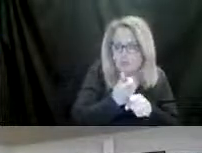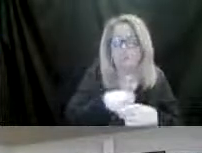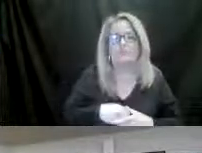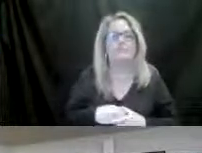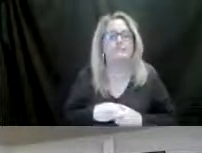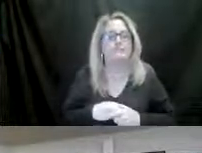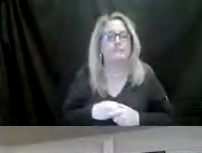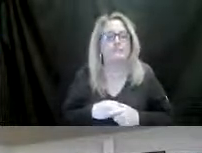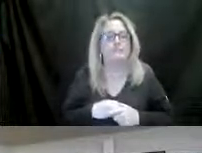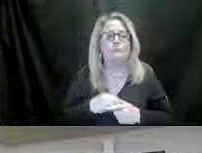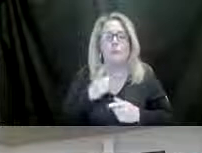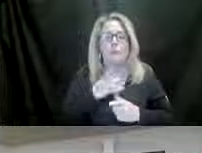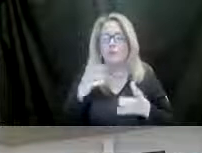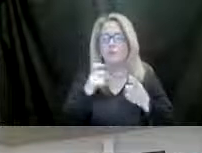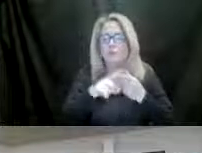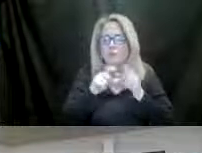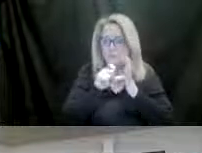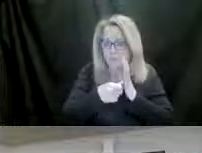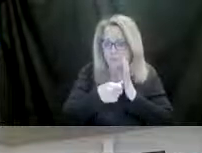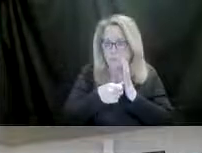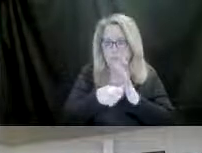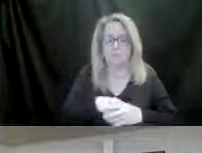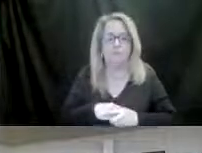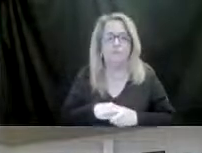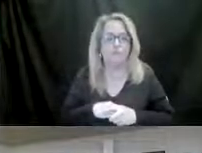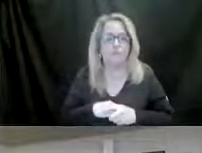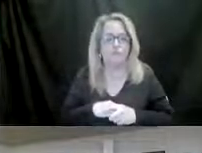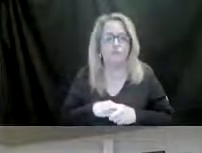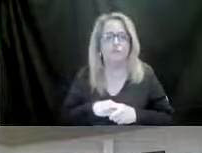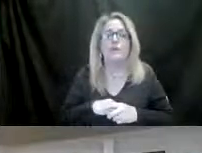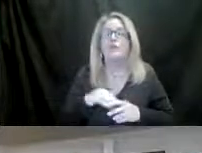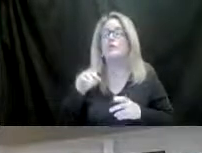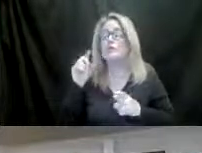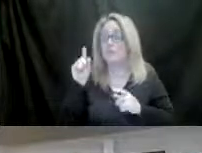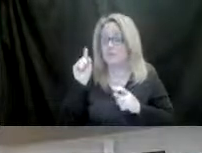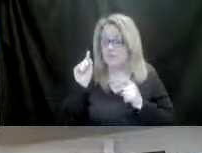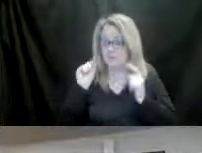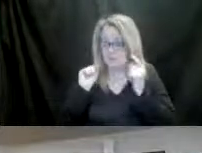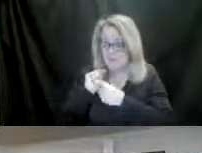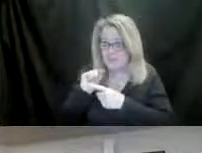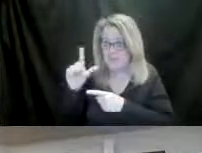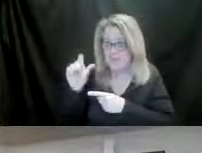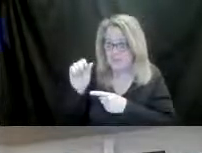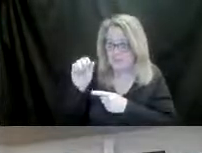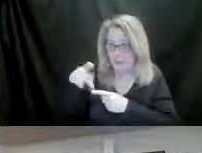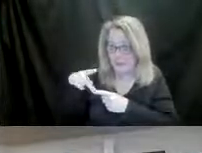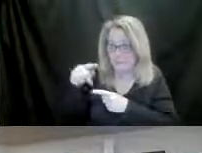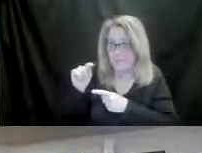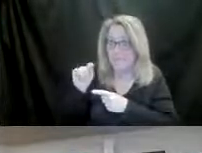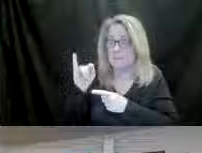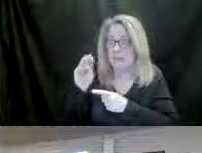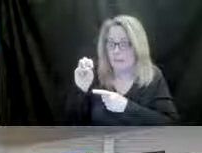do want to just spotlight a little bit is in the Lap Time and Lullabies, there is a emergent